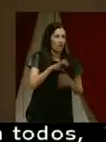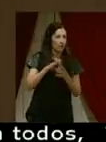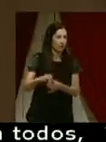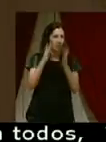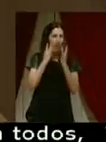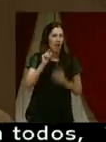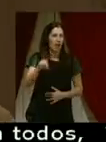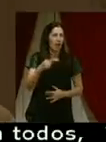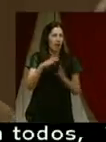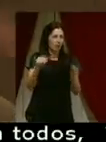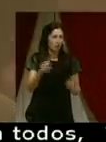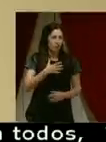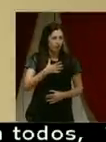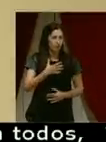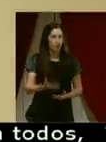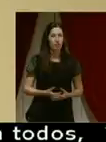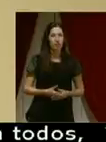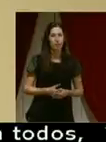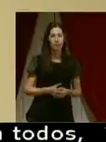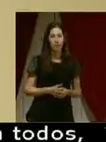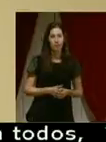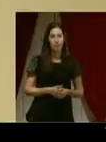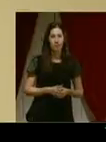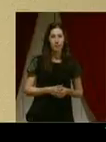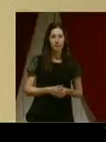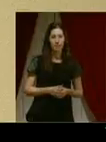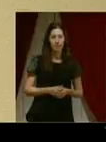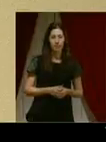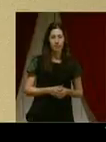everyone to speak with an Andalusian accent.